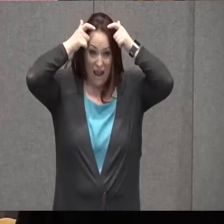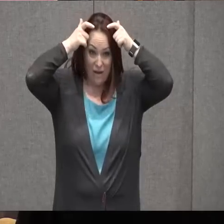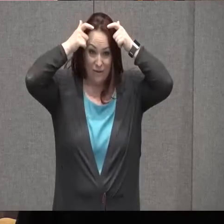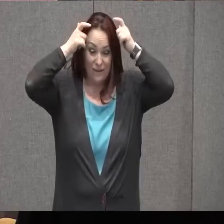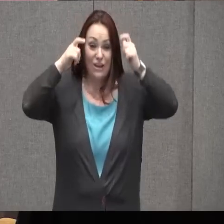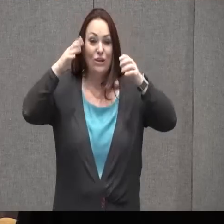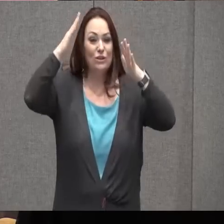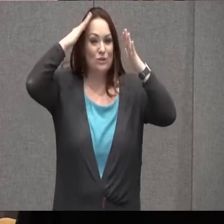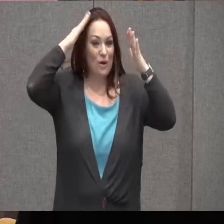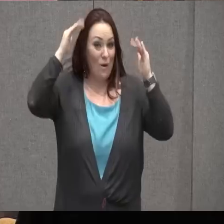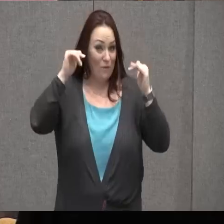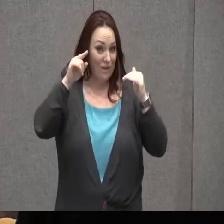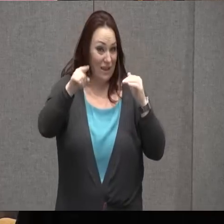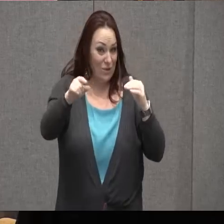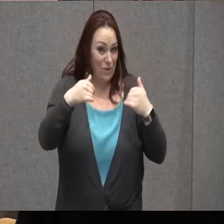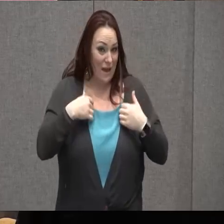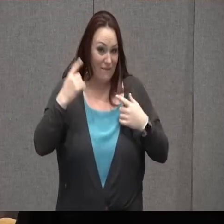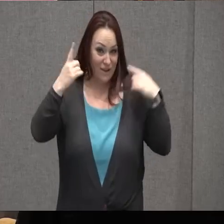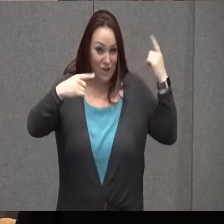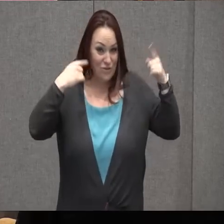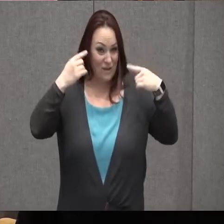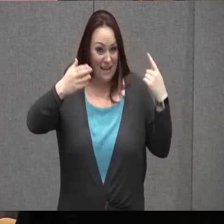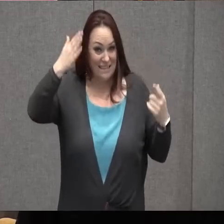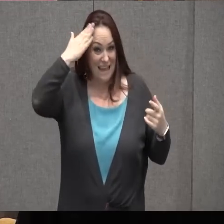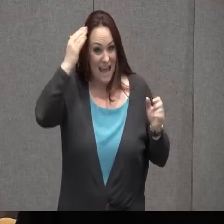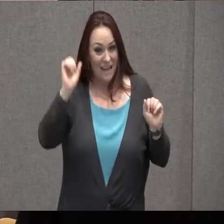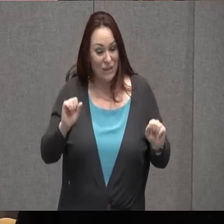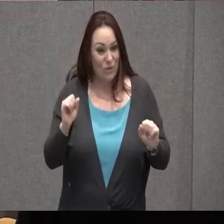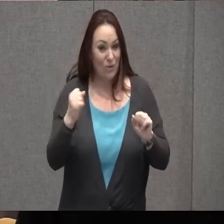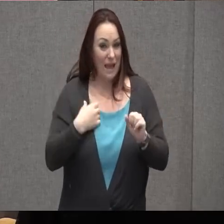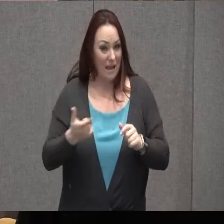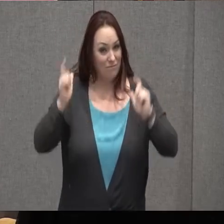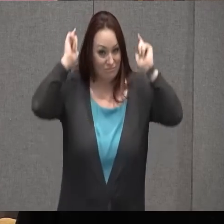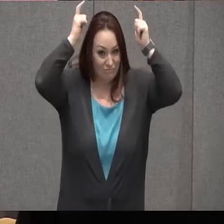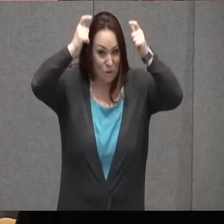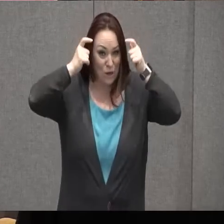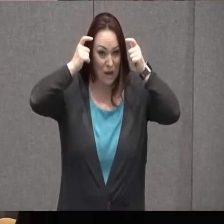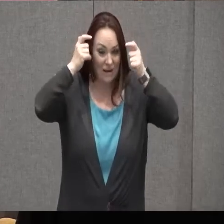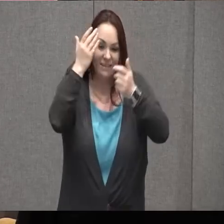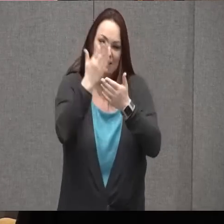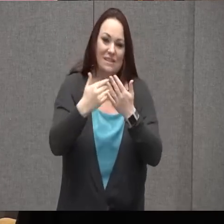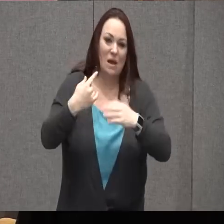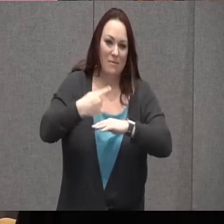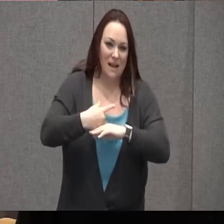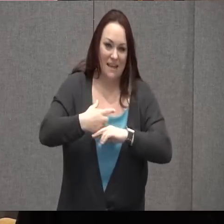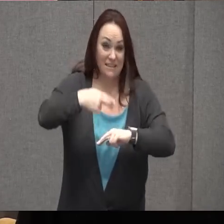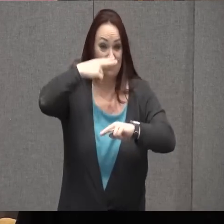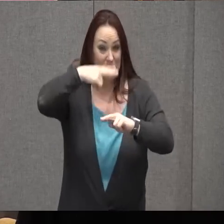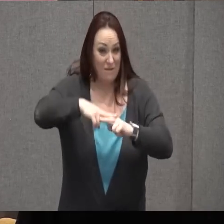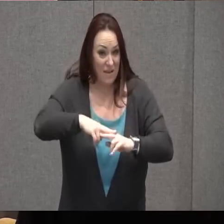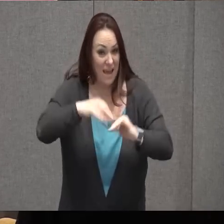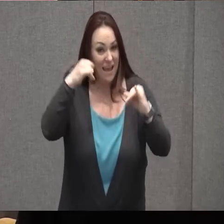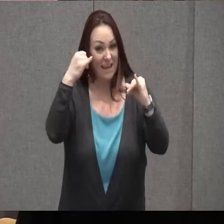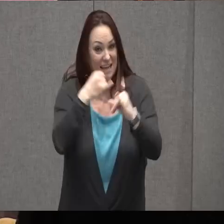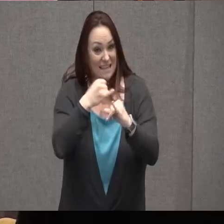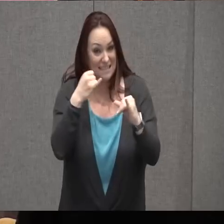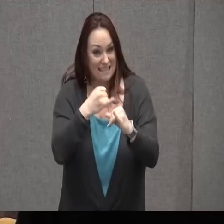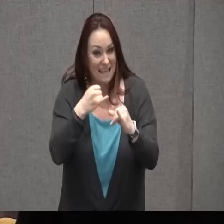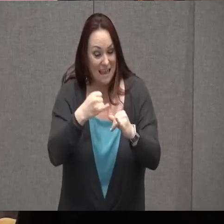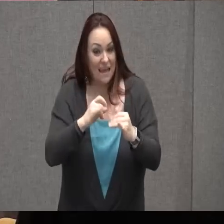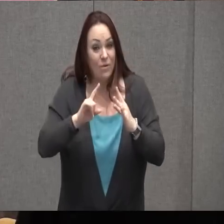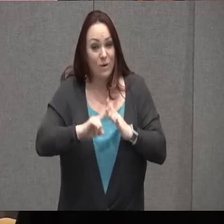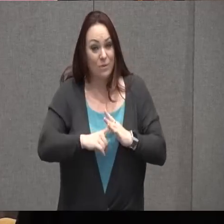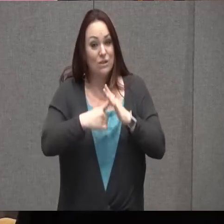you have a crazy hat that you can wear some days just to be fun and silly. And so we're gonna